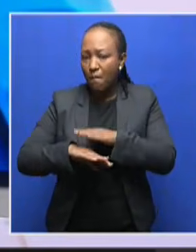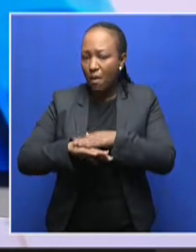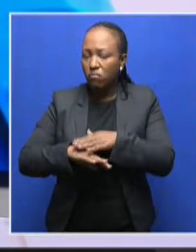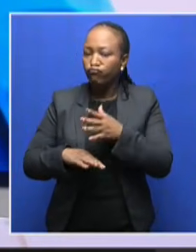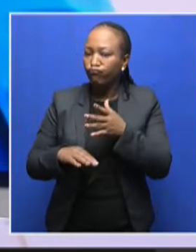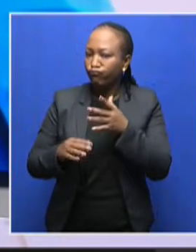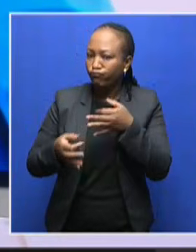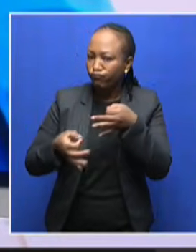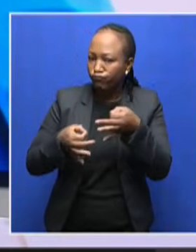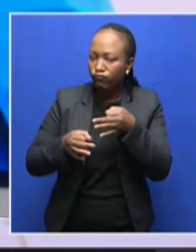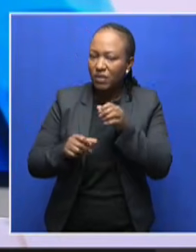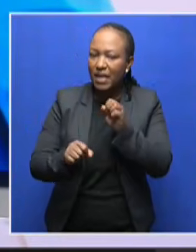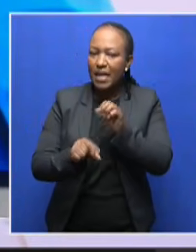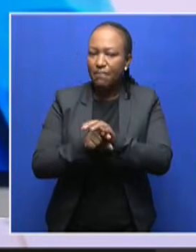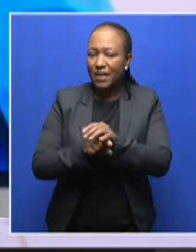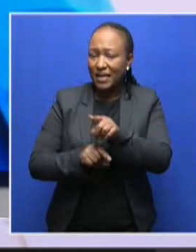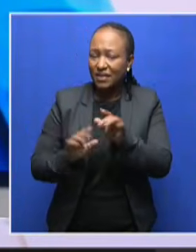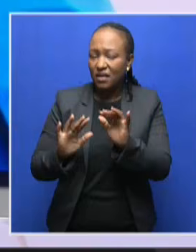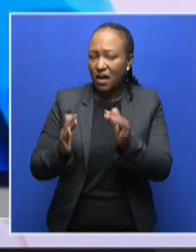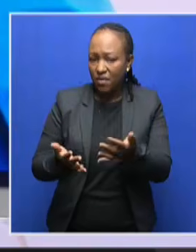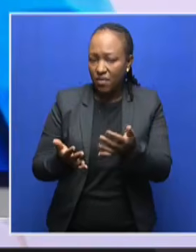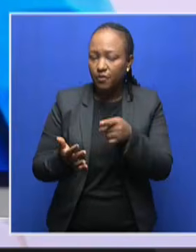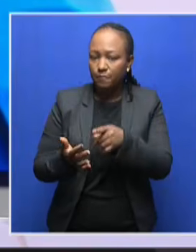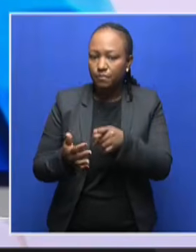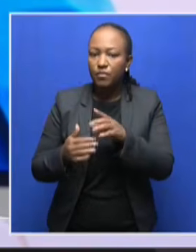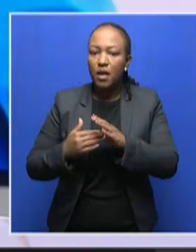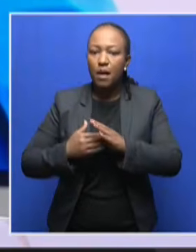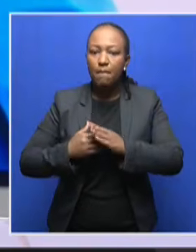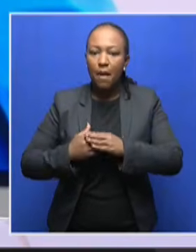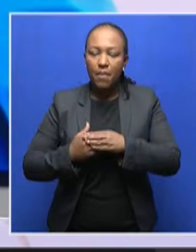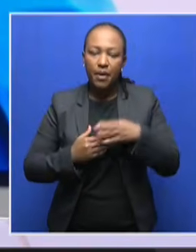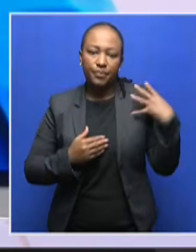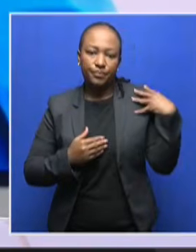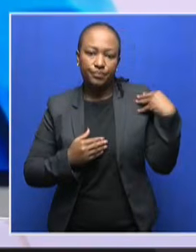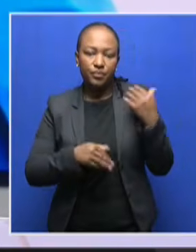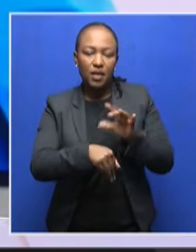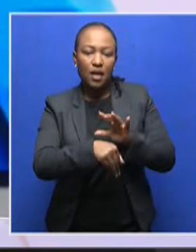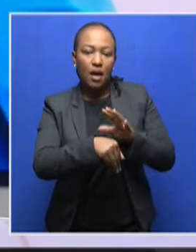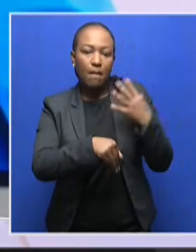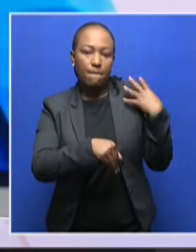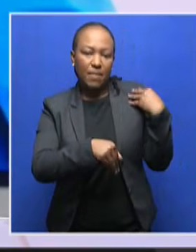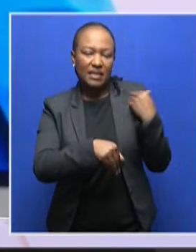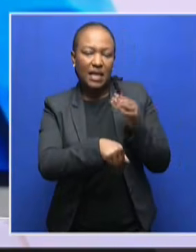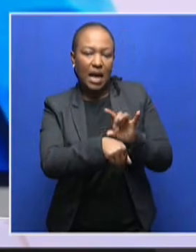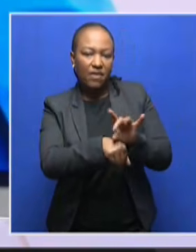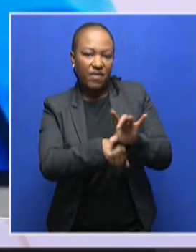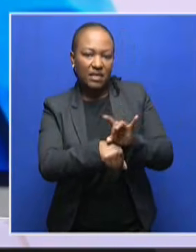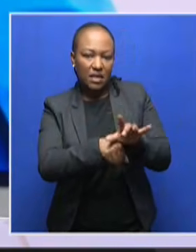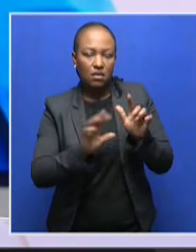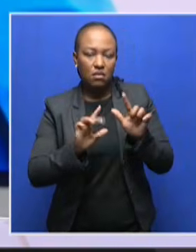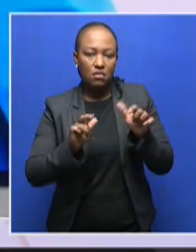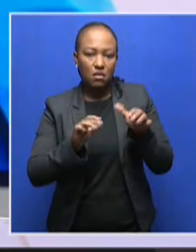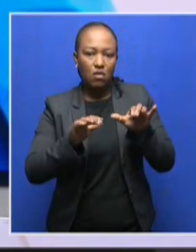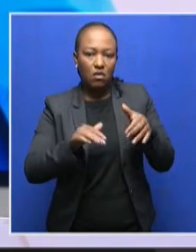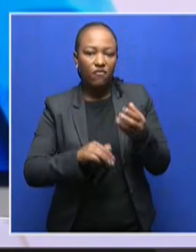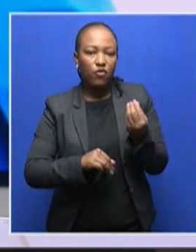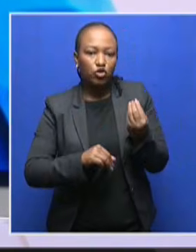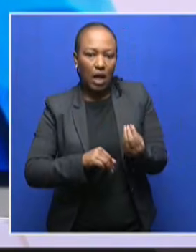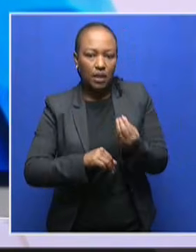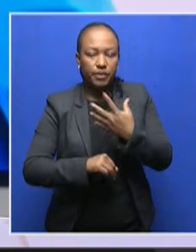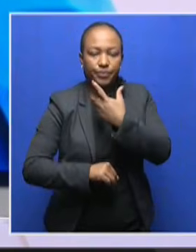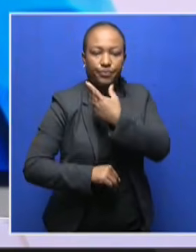the implications of this, we're joined by a member of the Ministerial Advisory Committee on Child Immunization at the National Department of